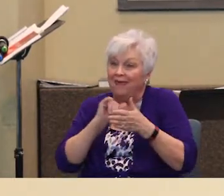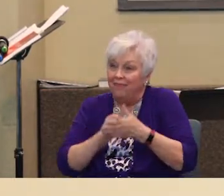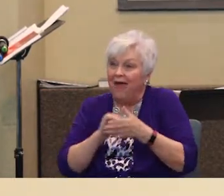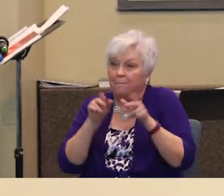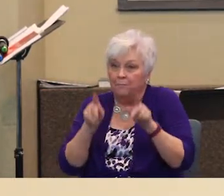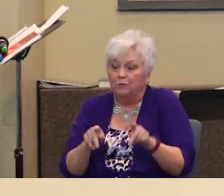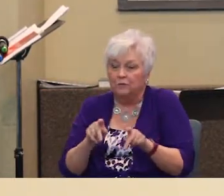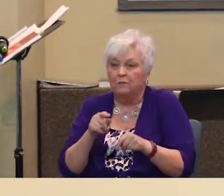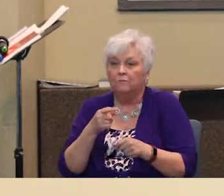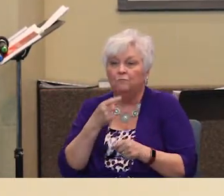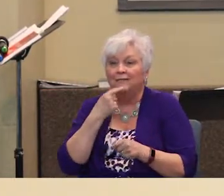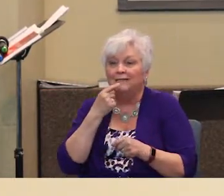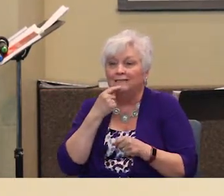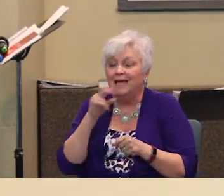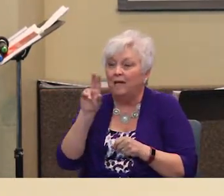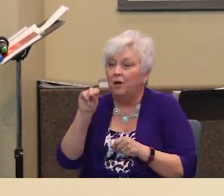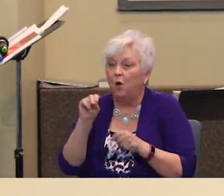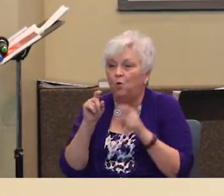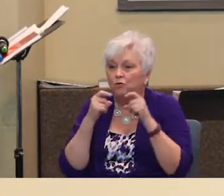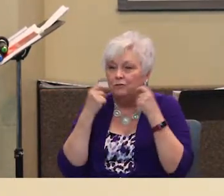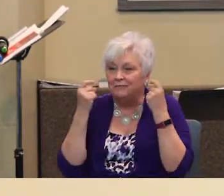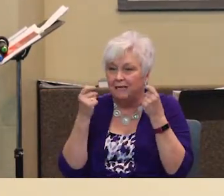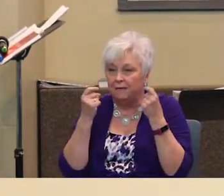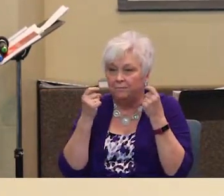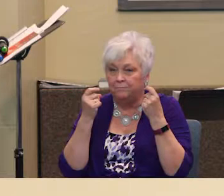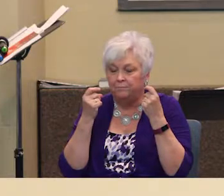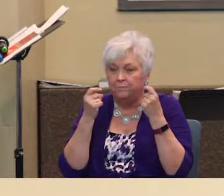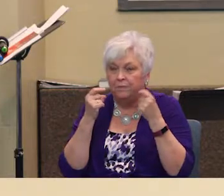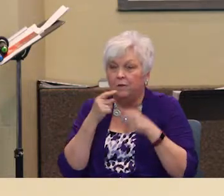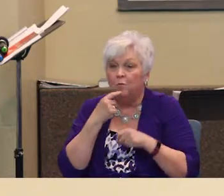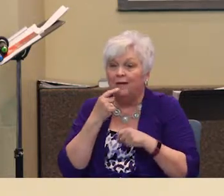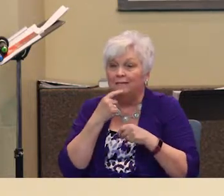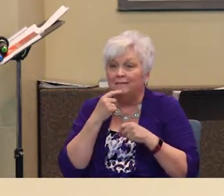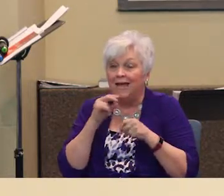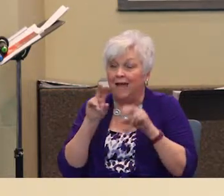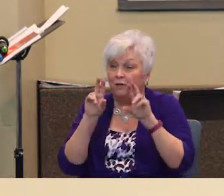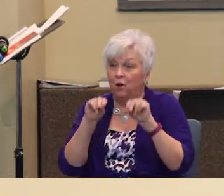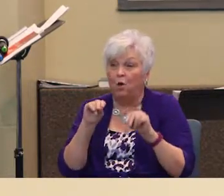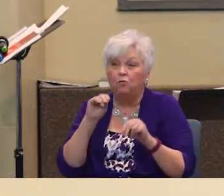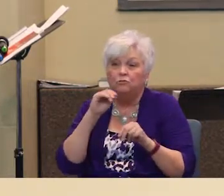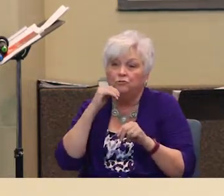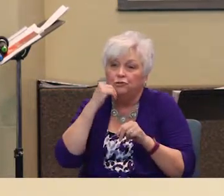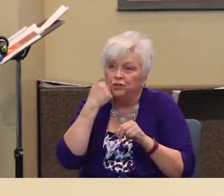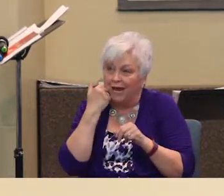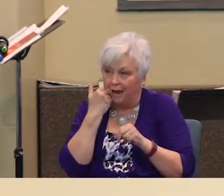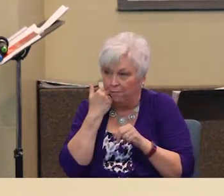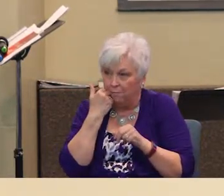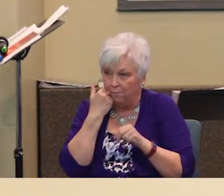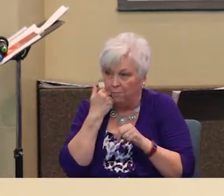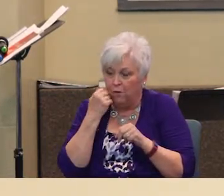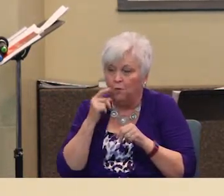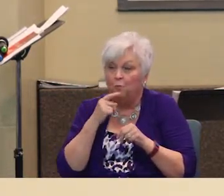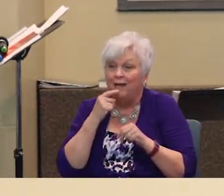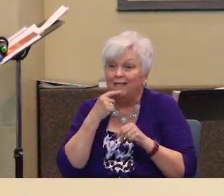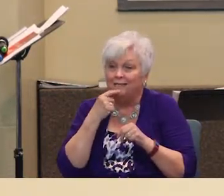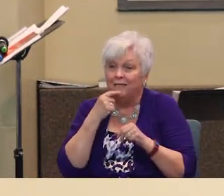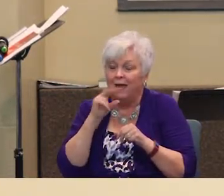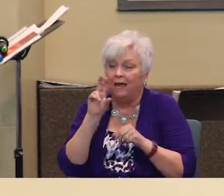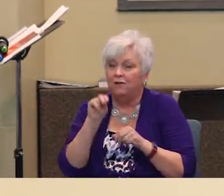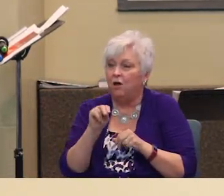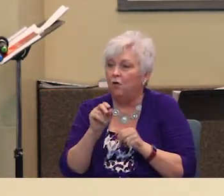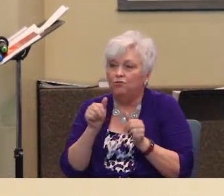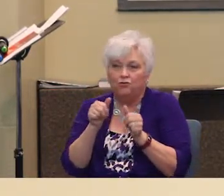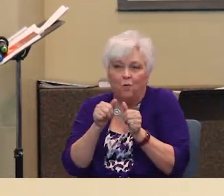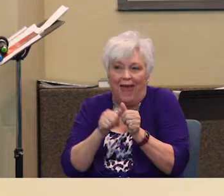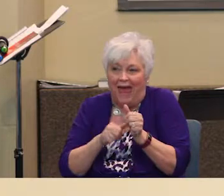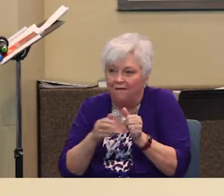We can say no to sin. We can say no to shame. We can say no to